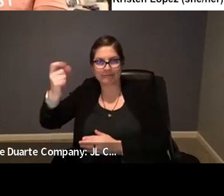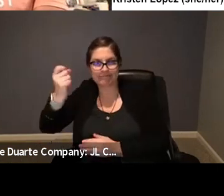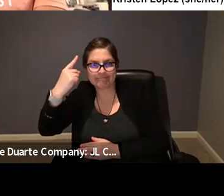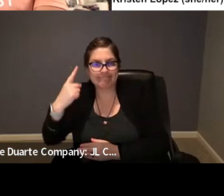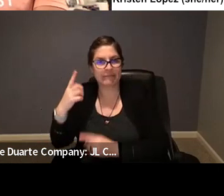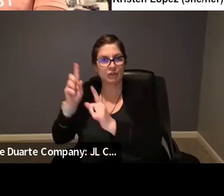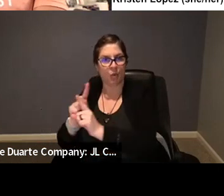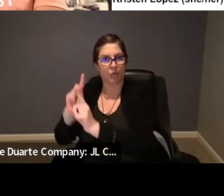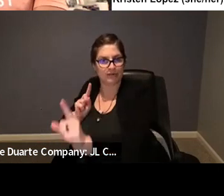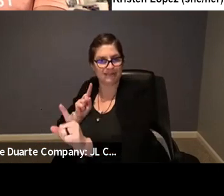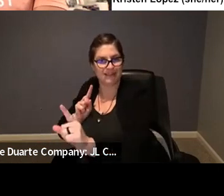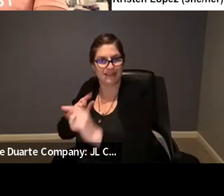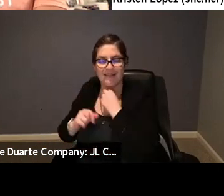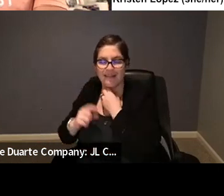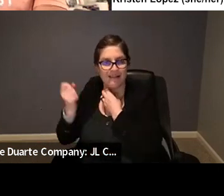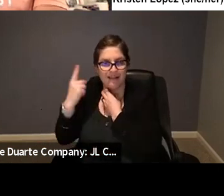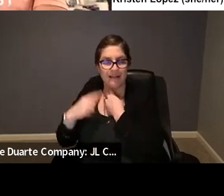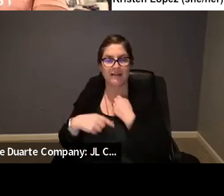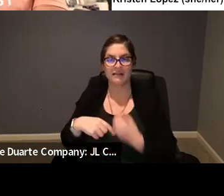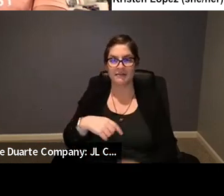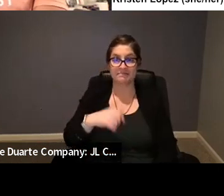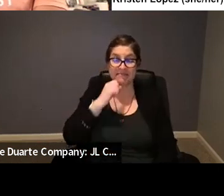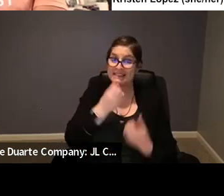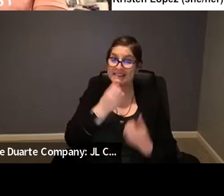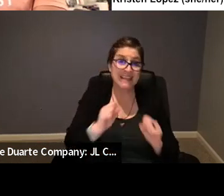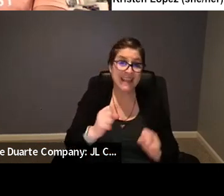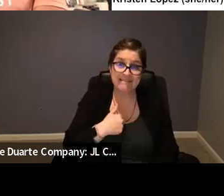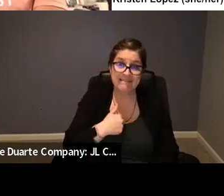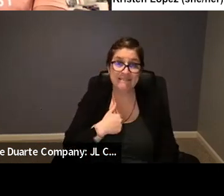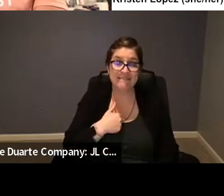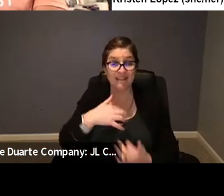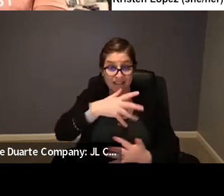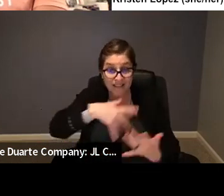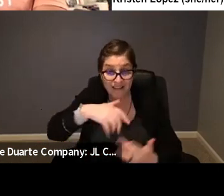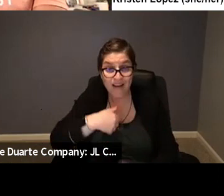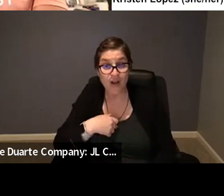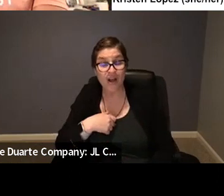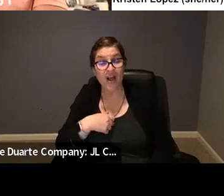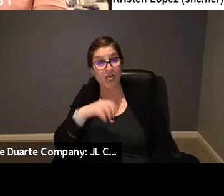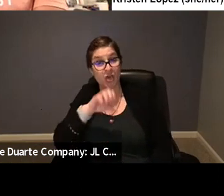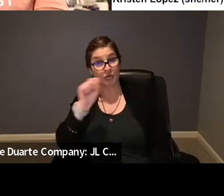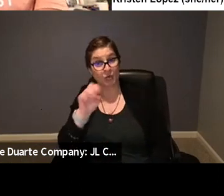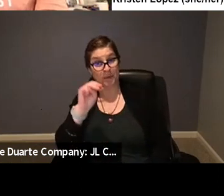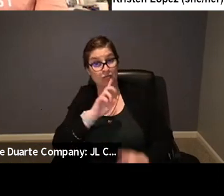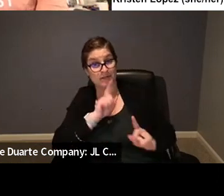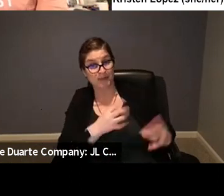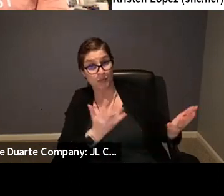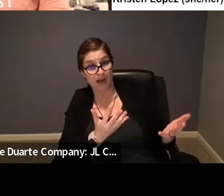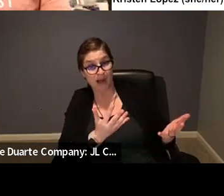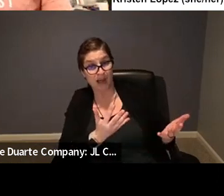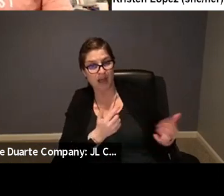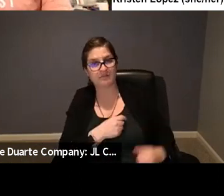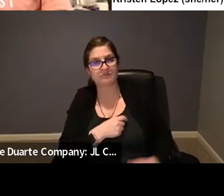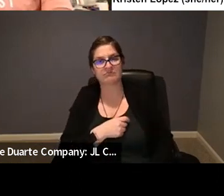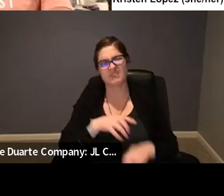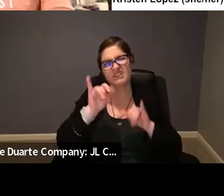distancing at all. It is not safe for me to go out. And do you know what the response on social media has been? Stay in